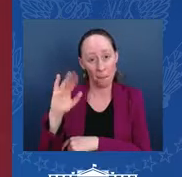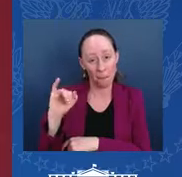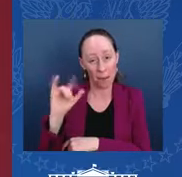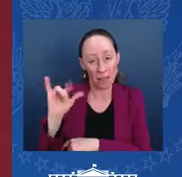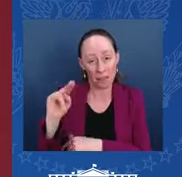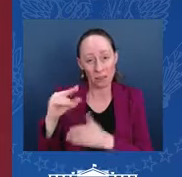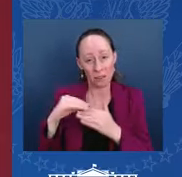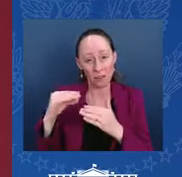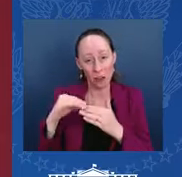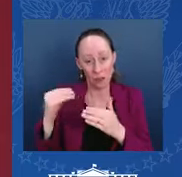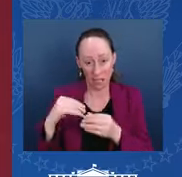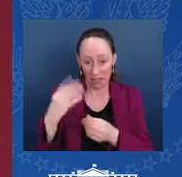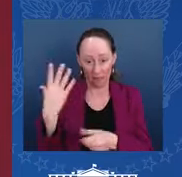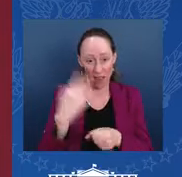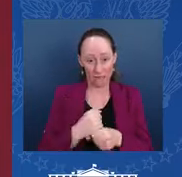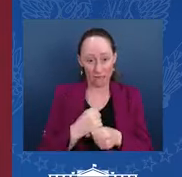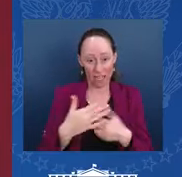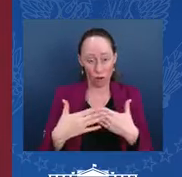Just paying 25%.